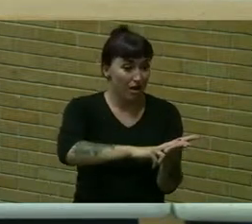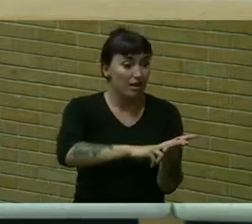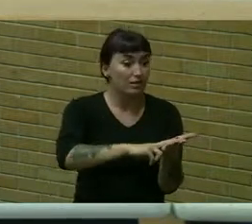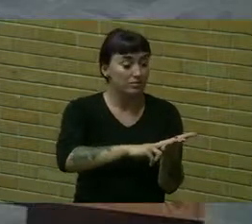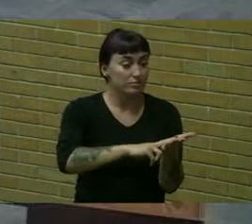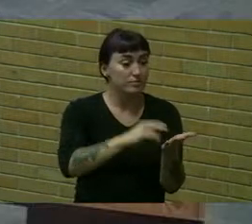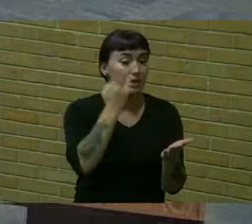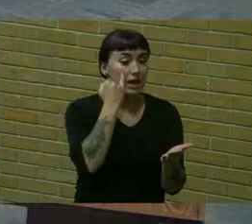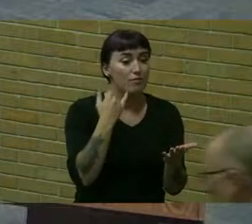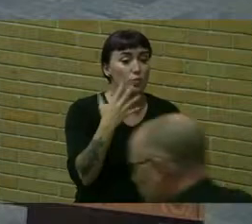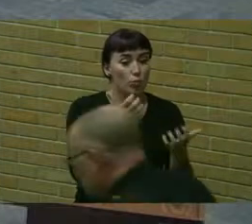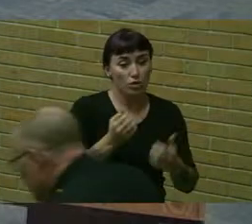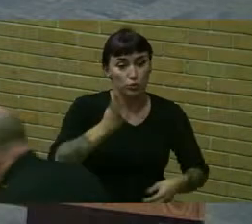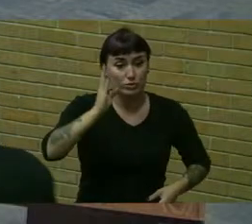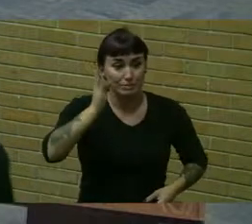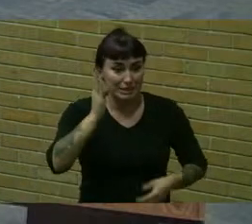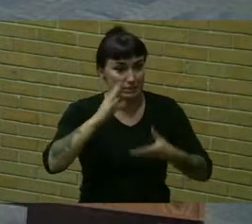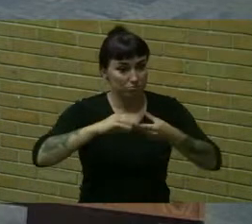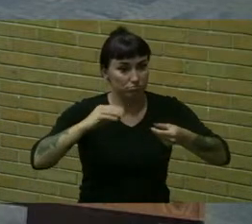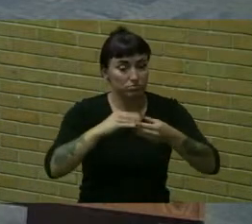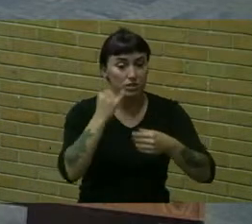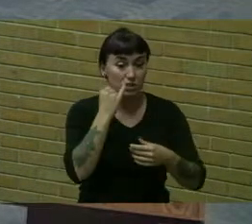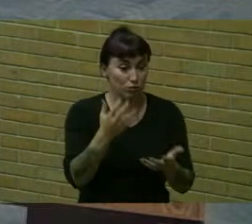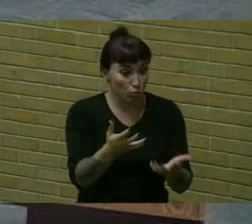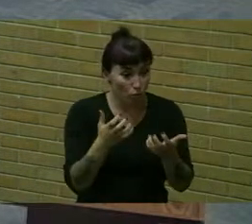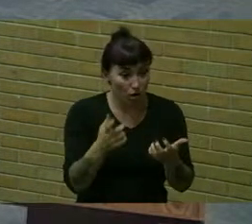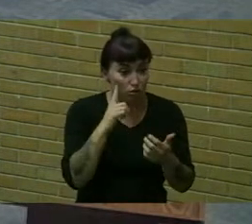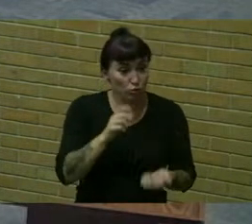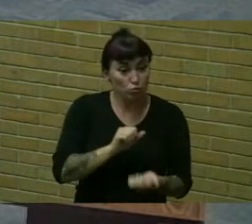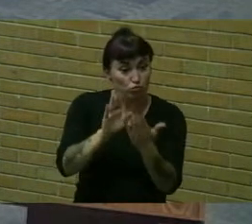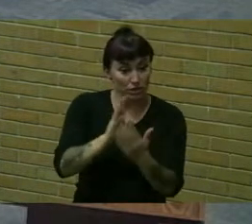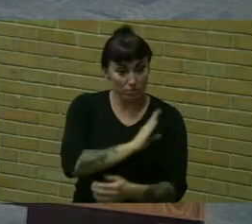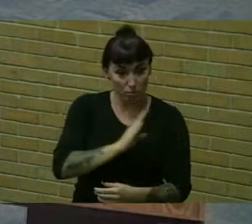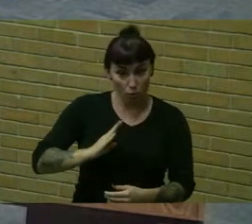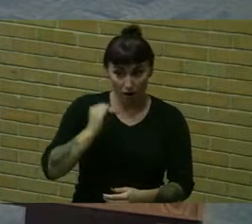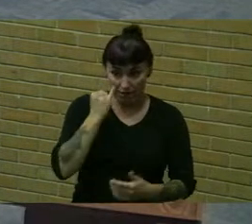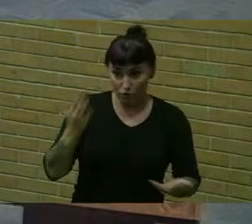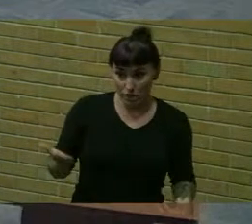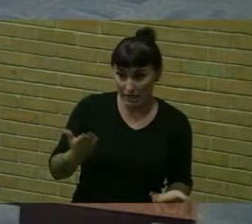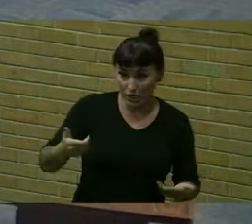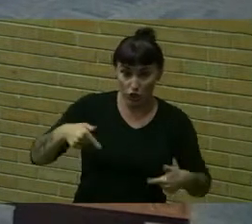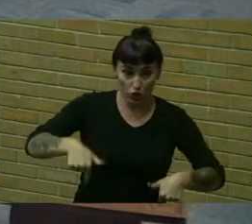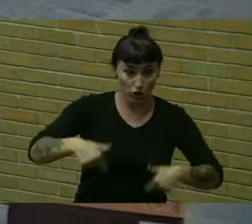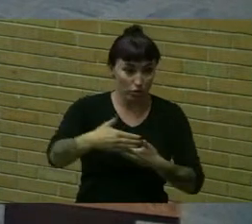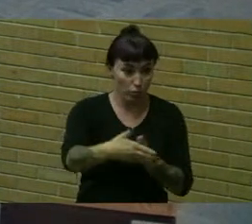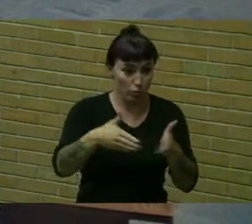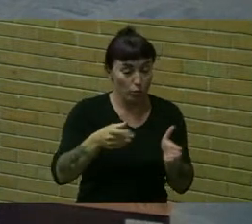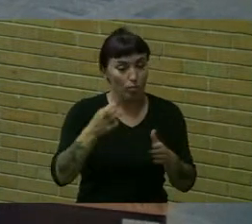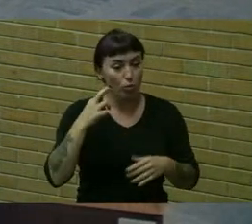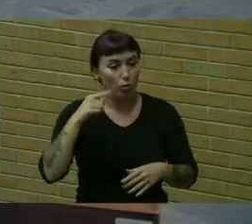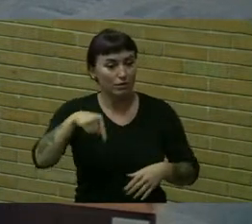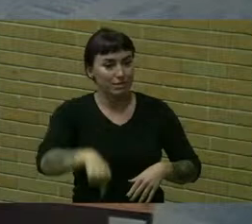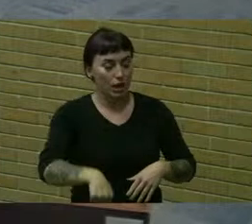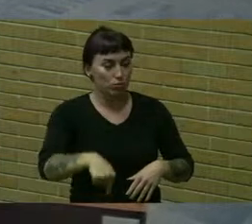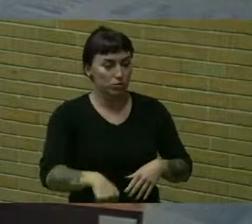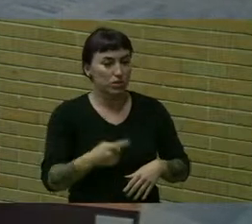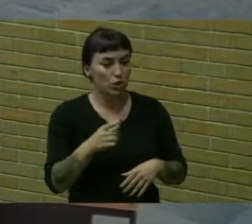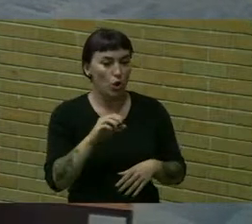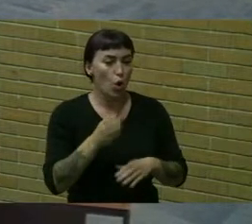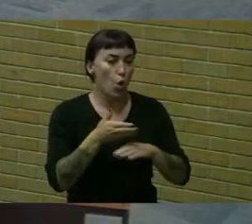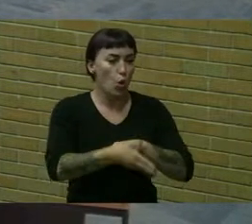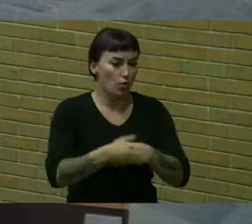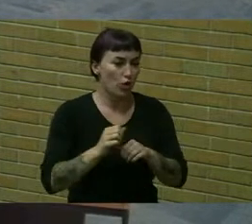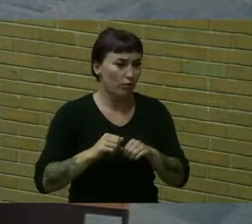speak. So if you are going to want to address the board, if you're here in the room or in the downstairs overflow